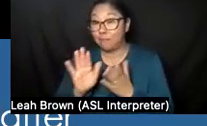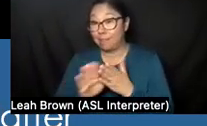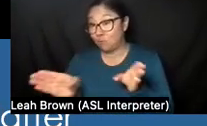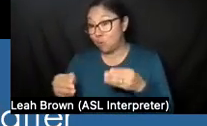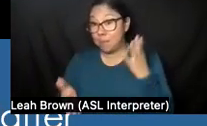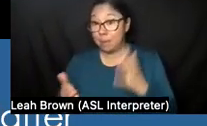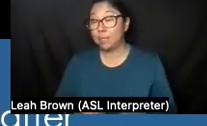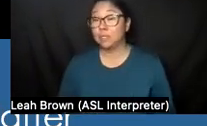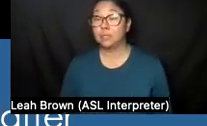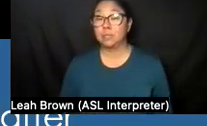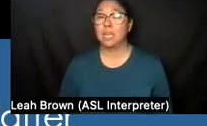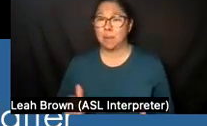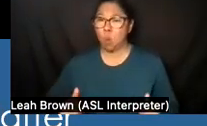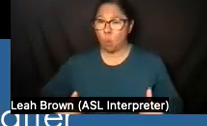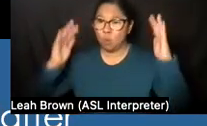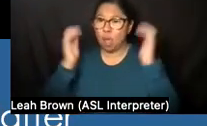It can be overwhelming for them.